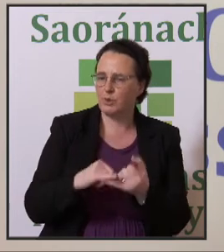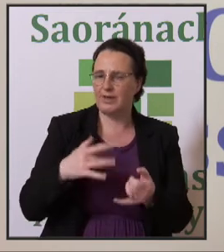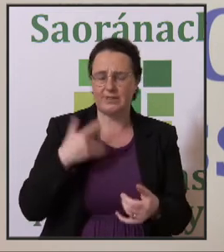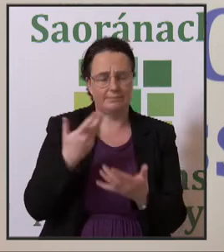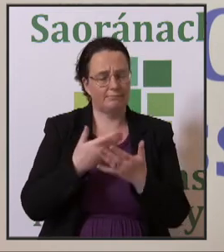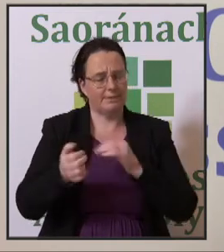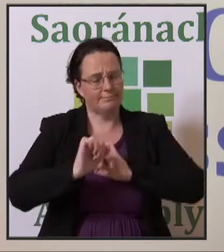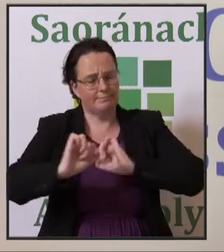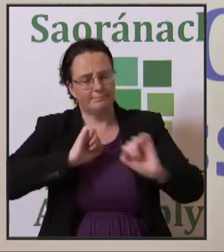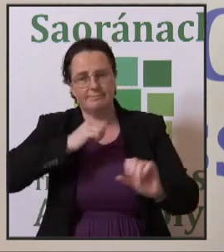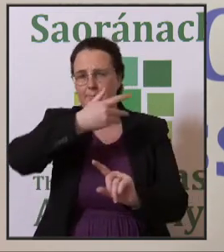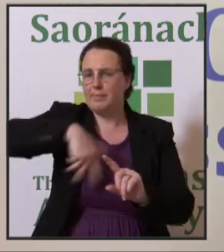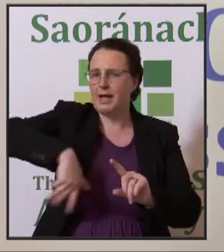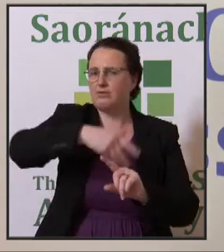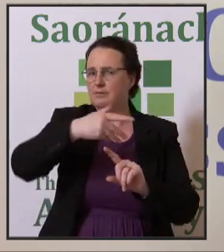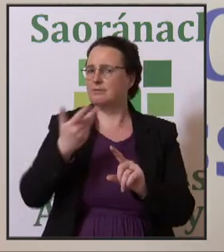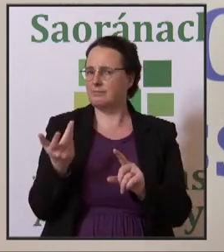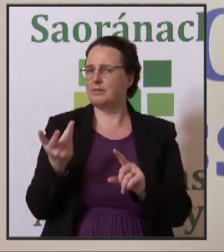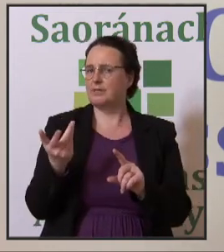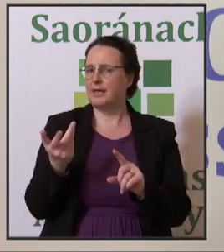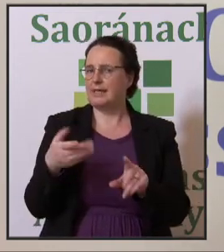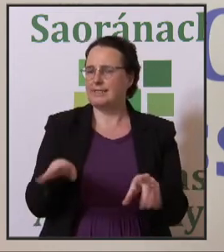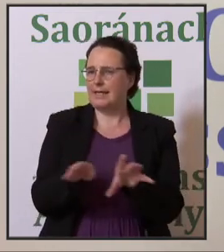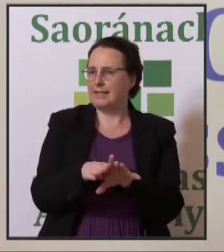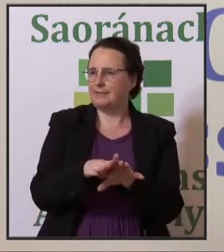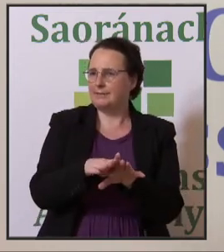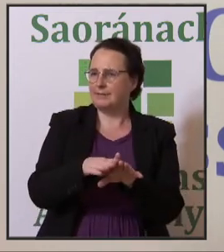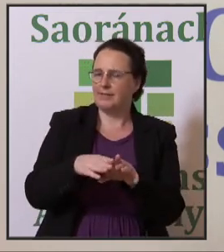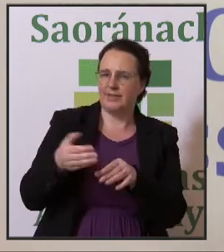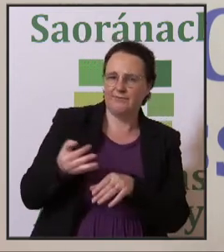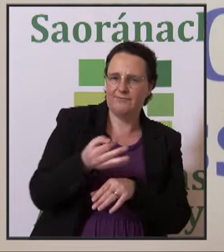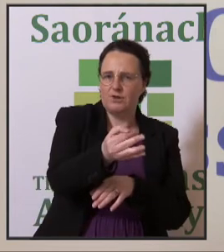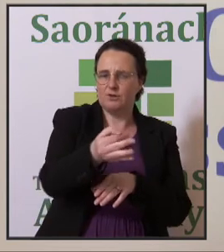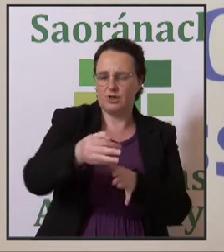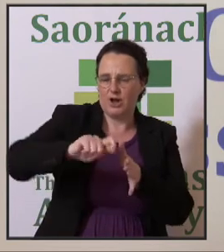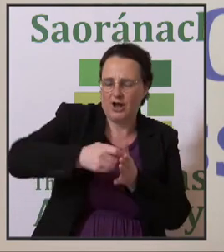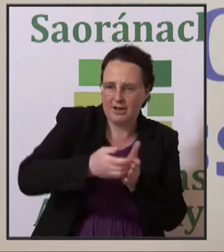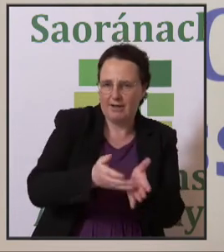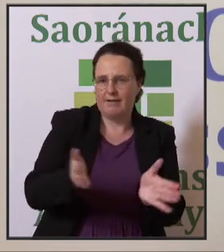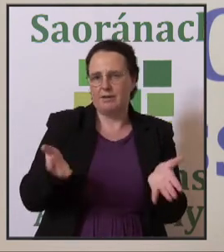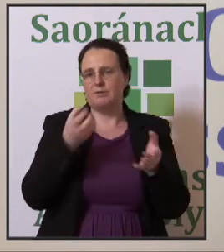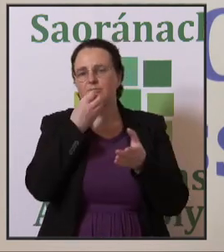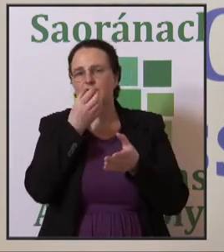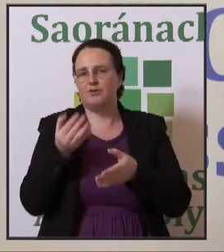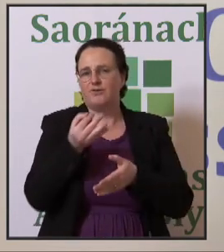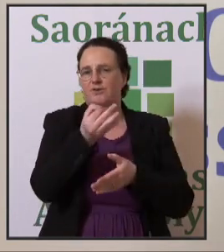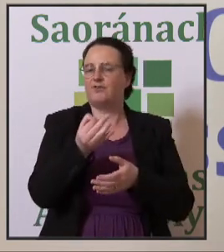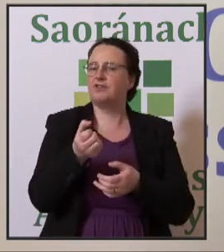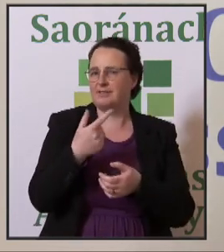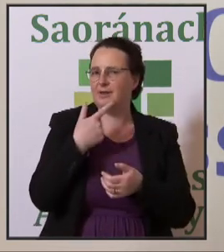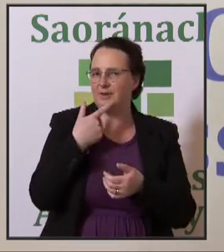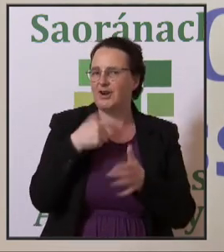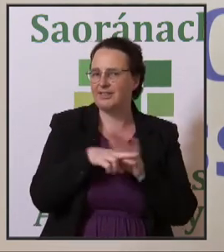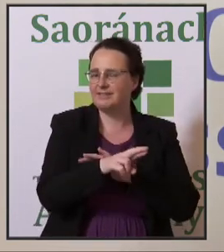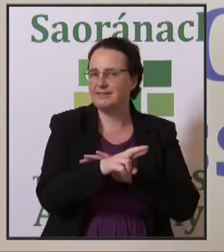background, to turn a key that unlocks a glorious future for the next generation of Dubliners. We particularly need to seek out the